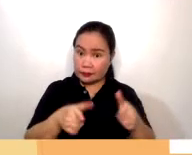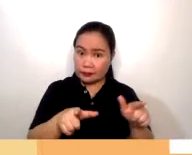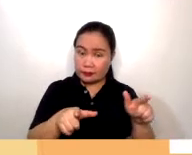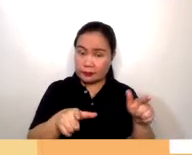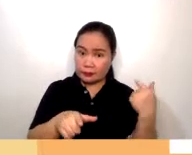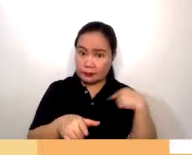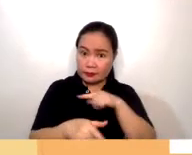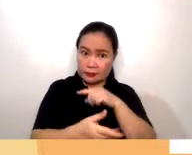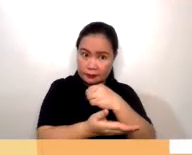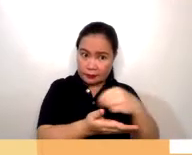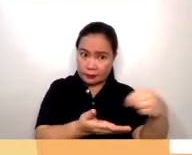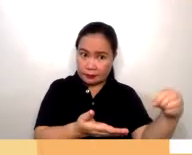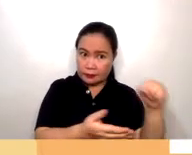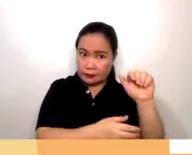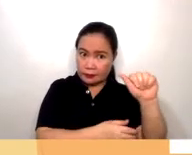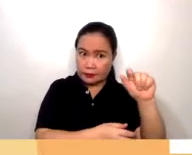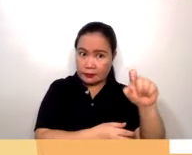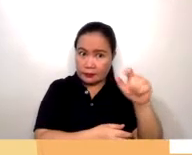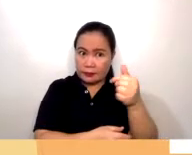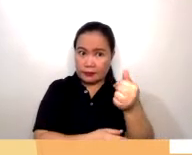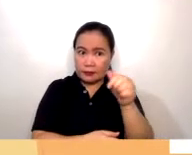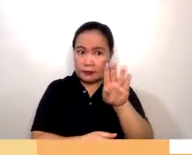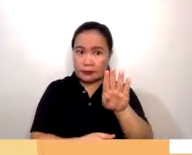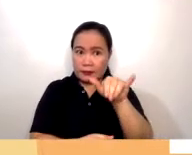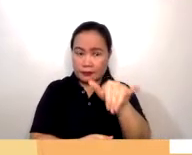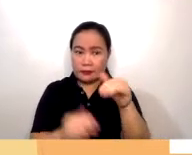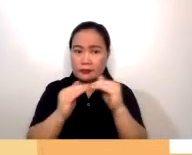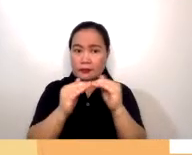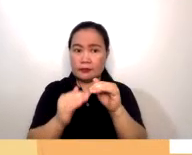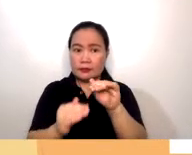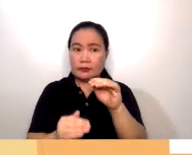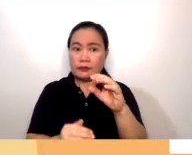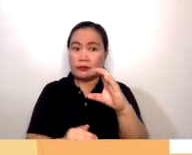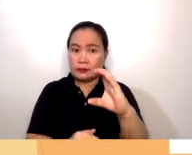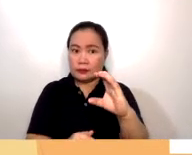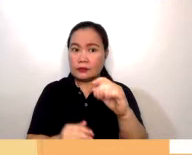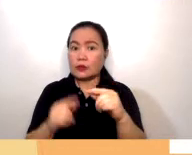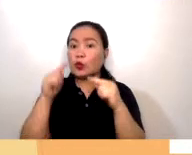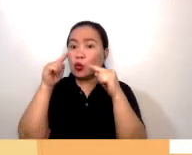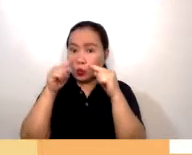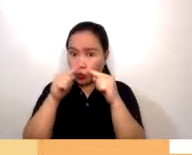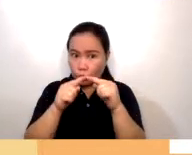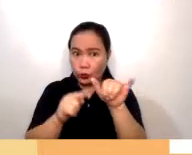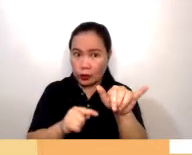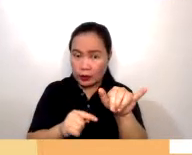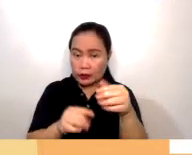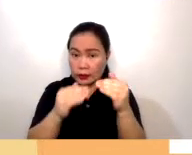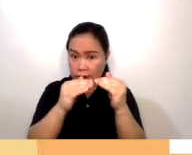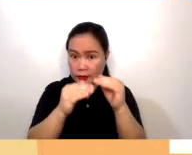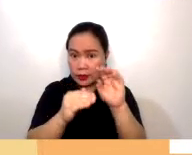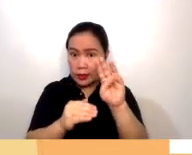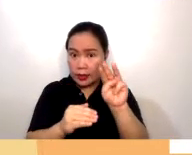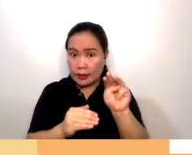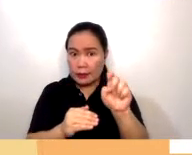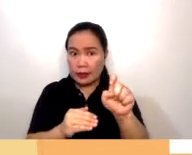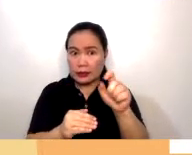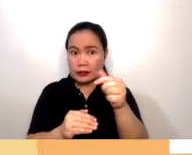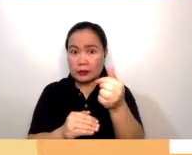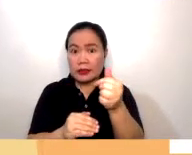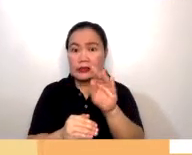Let us write ax plus by equals c to y equals mx plus b.